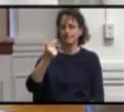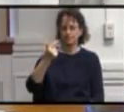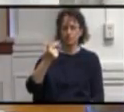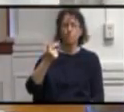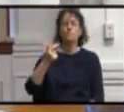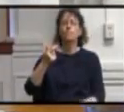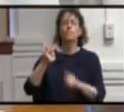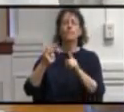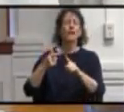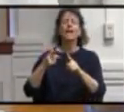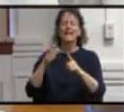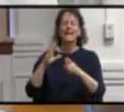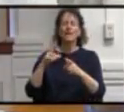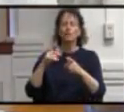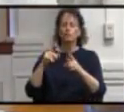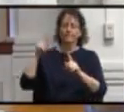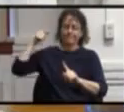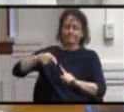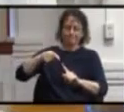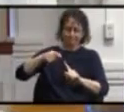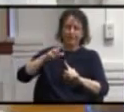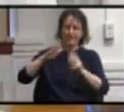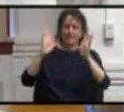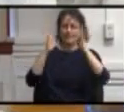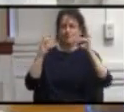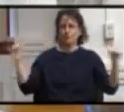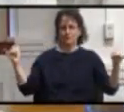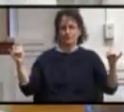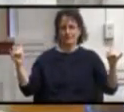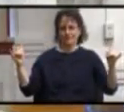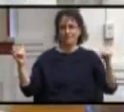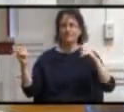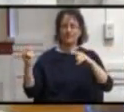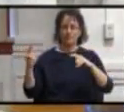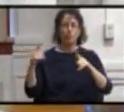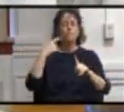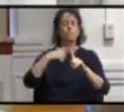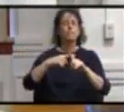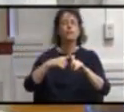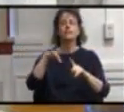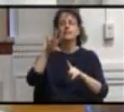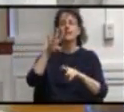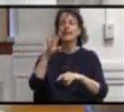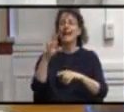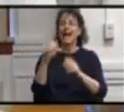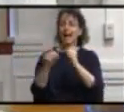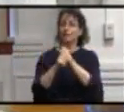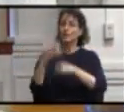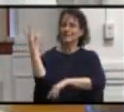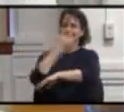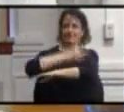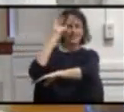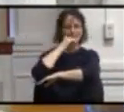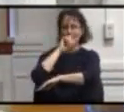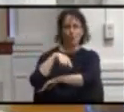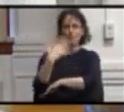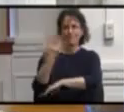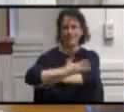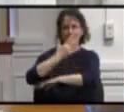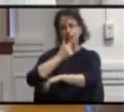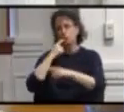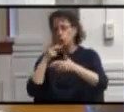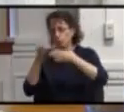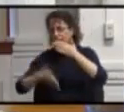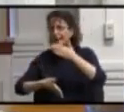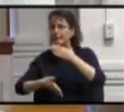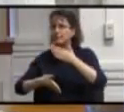candidates with diverse backgrounds. And we also advertised in 7 days in the second round. So that was the cost in the second